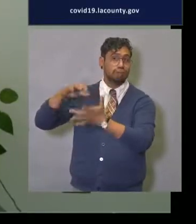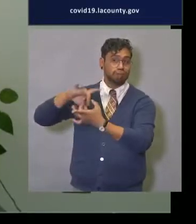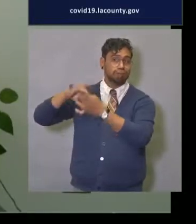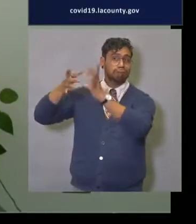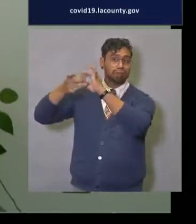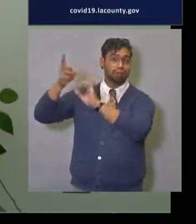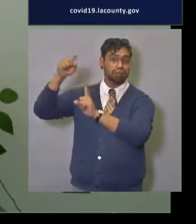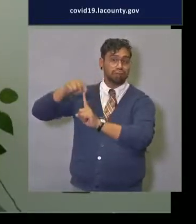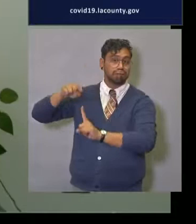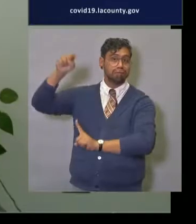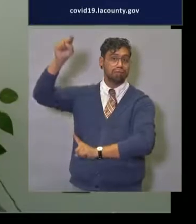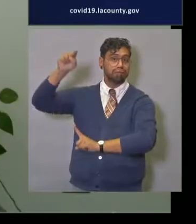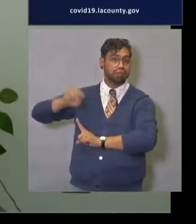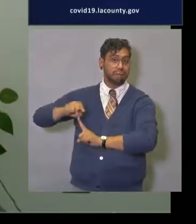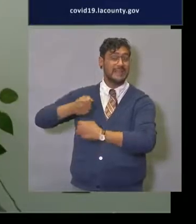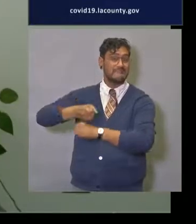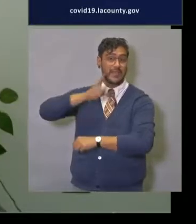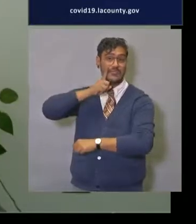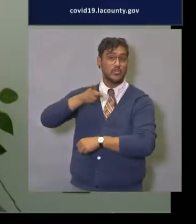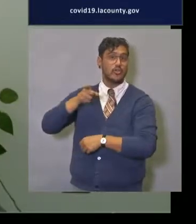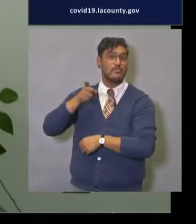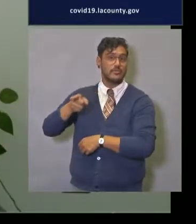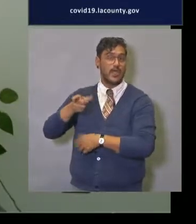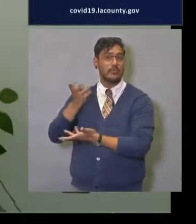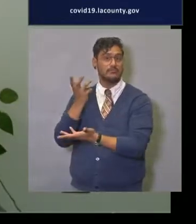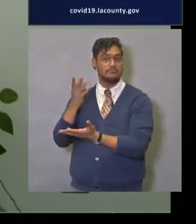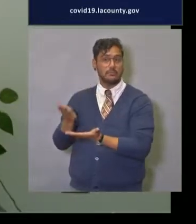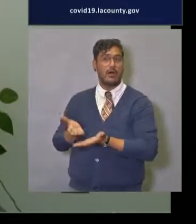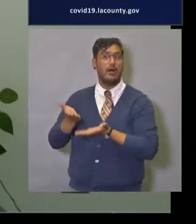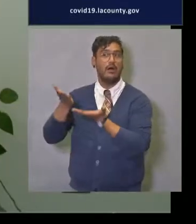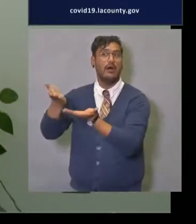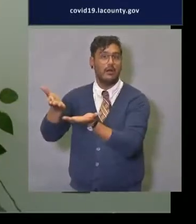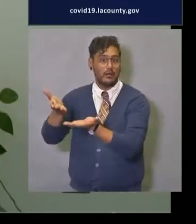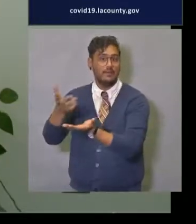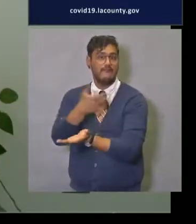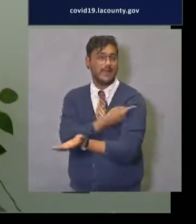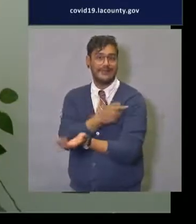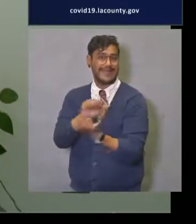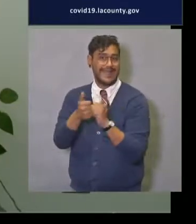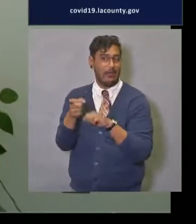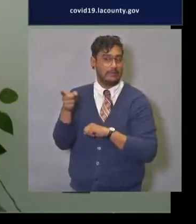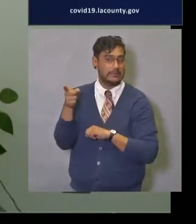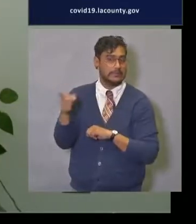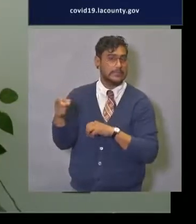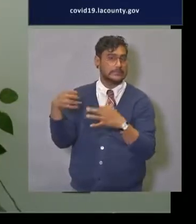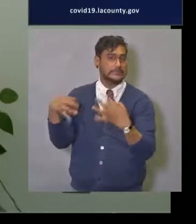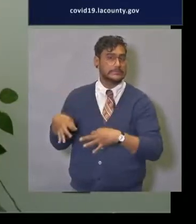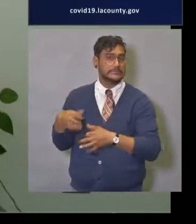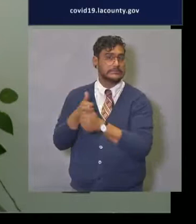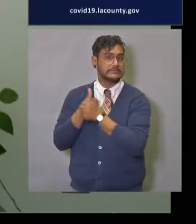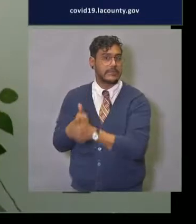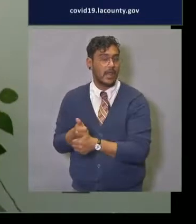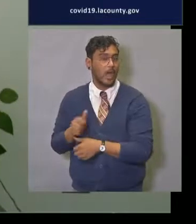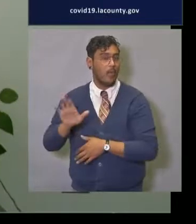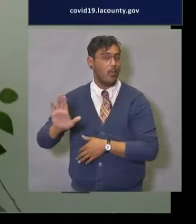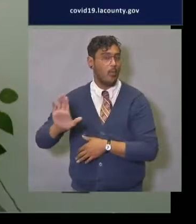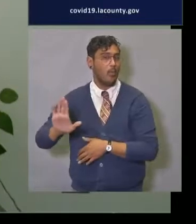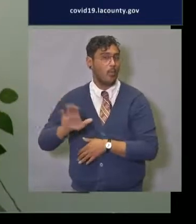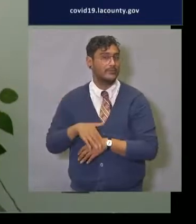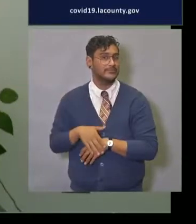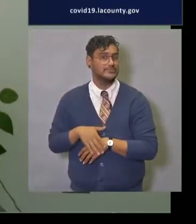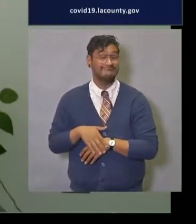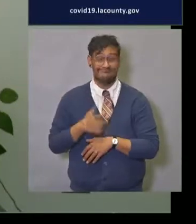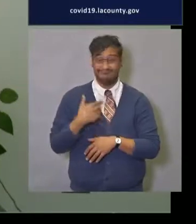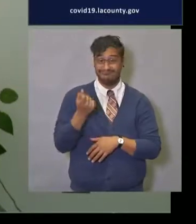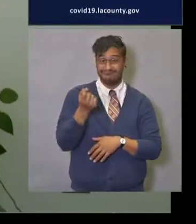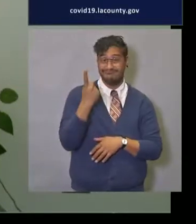are offering a vaccine as they've been directed. I think it is hard, given that there are different mandates from the